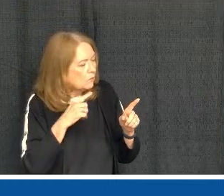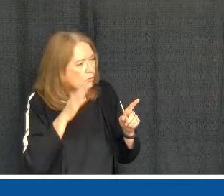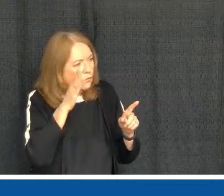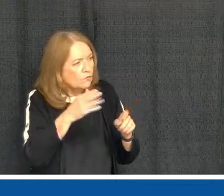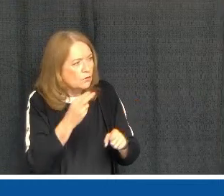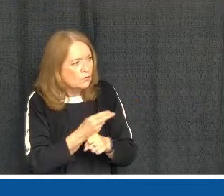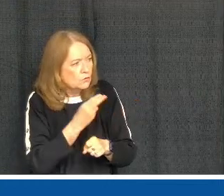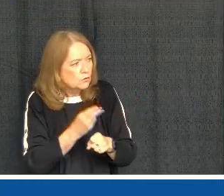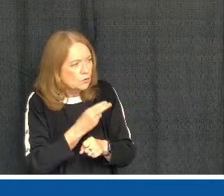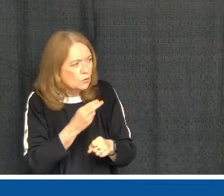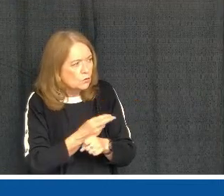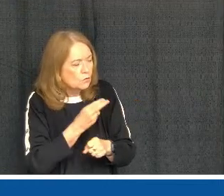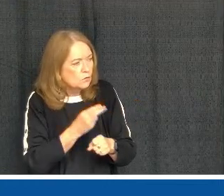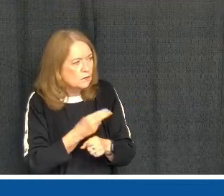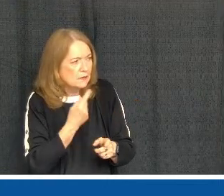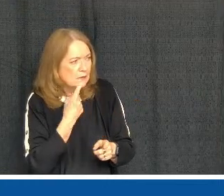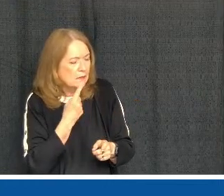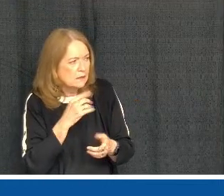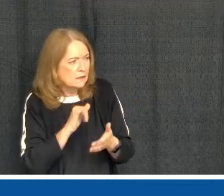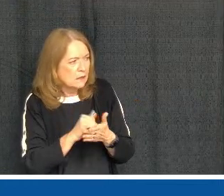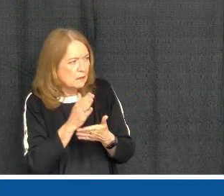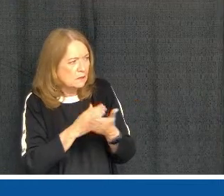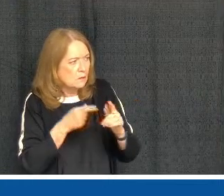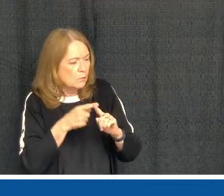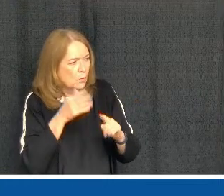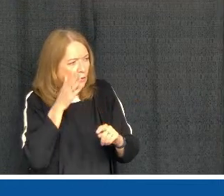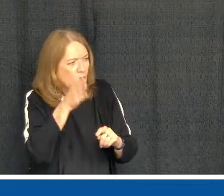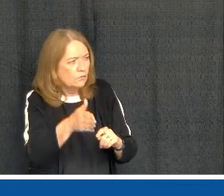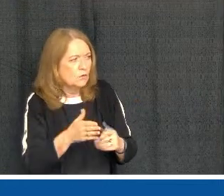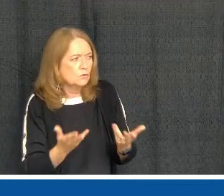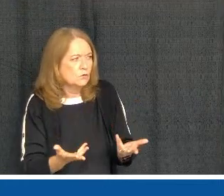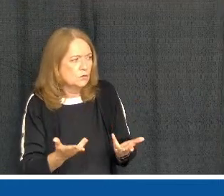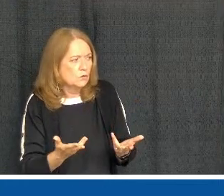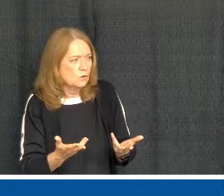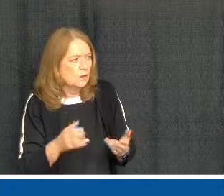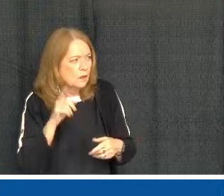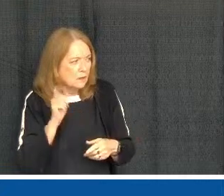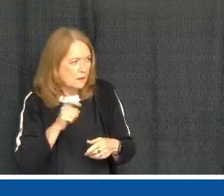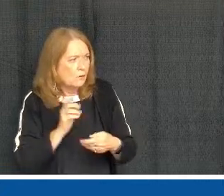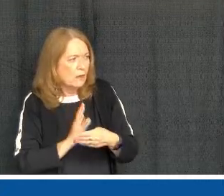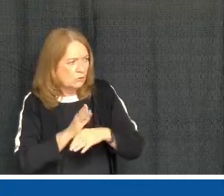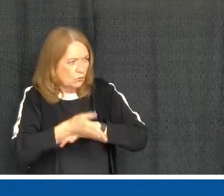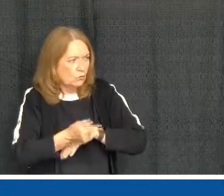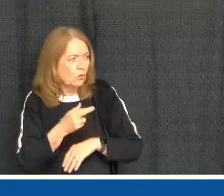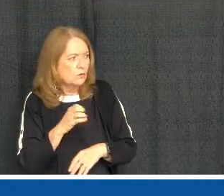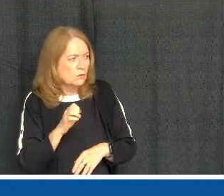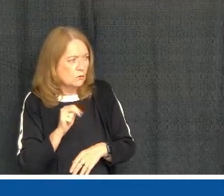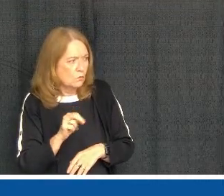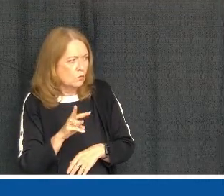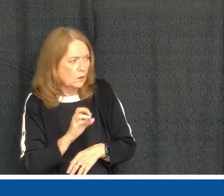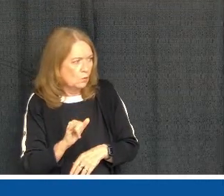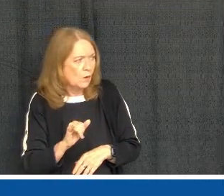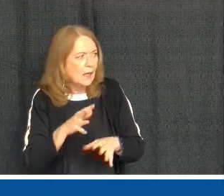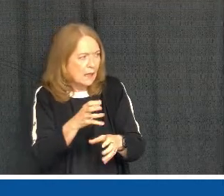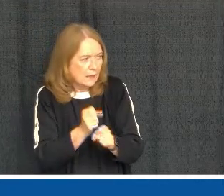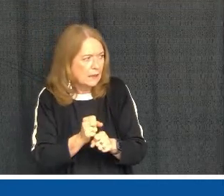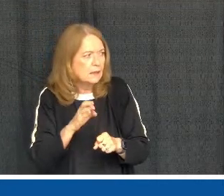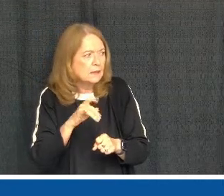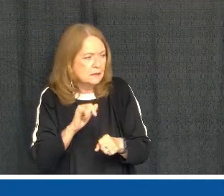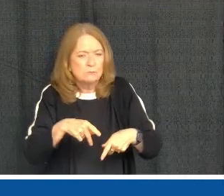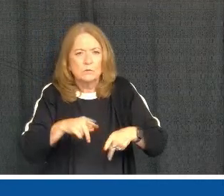there's still potential that they could at some point in the future connect. They'd have to cross the greenway and get the city's permission to do